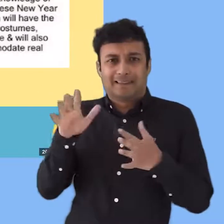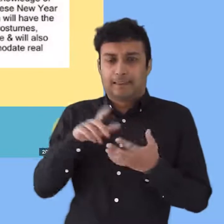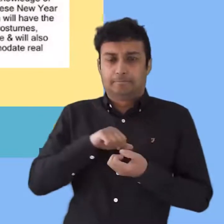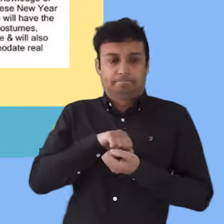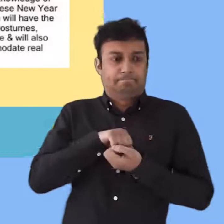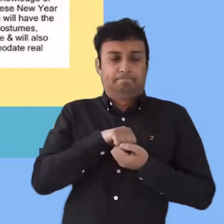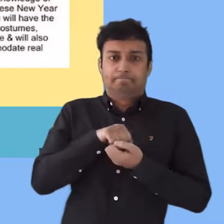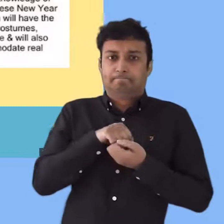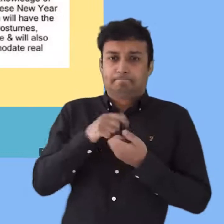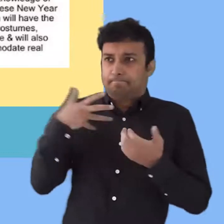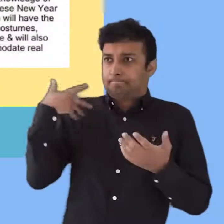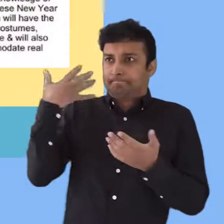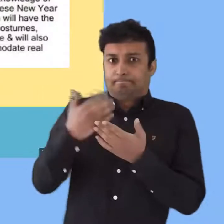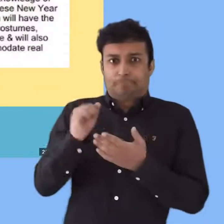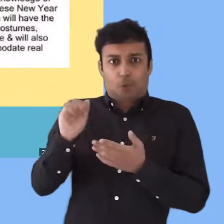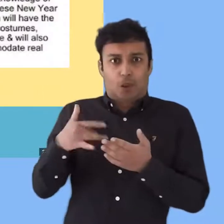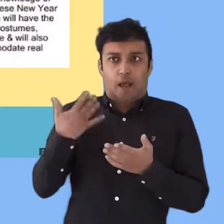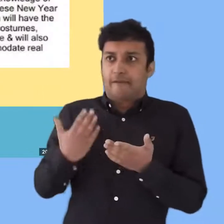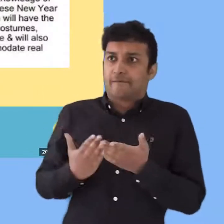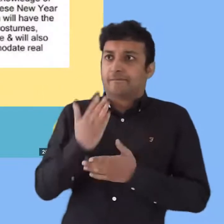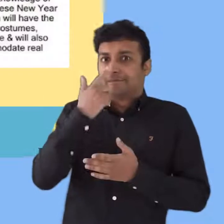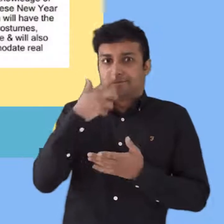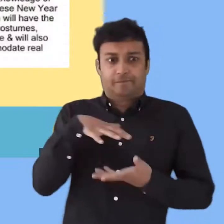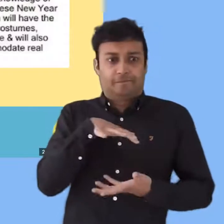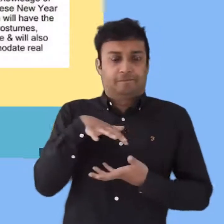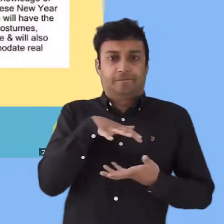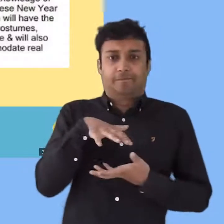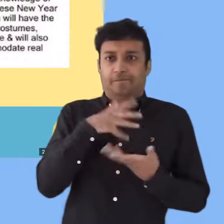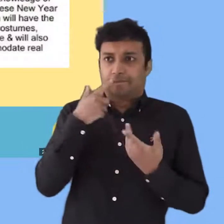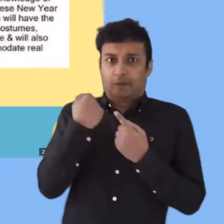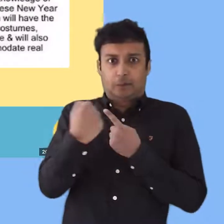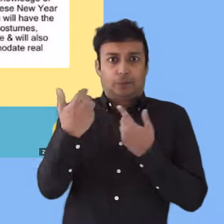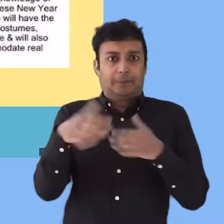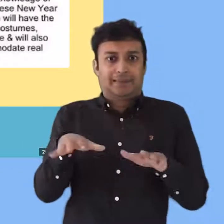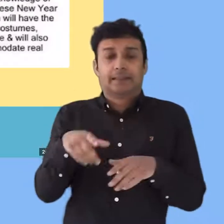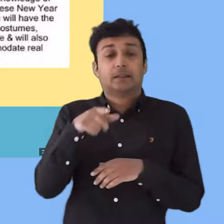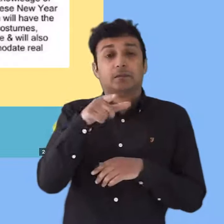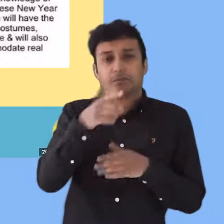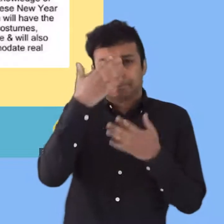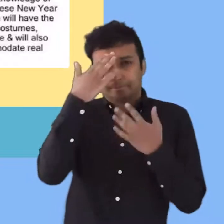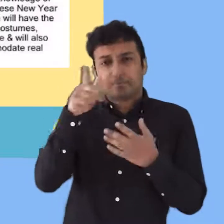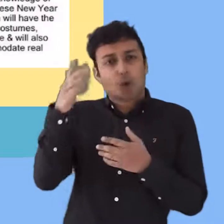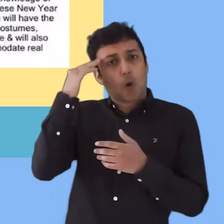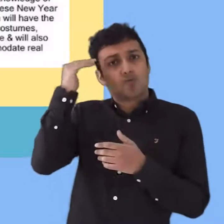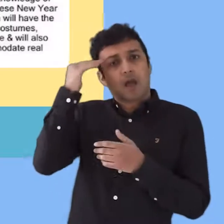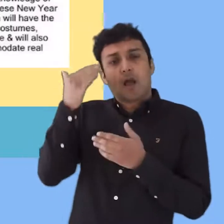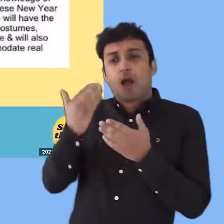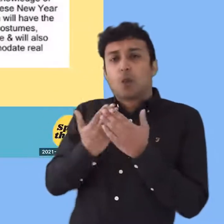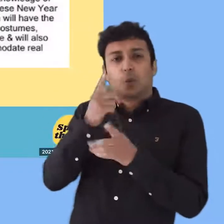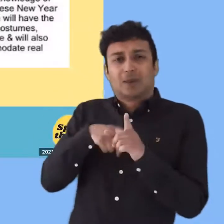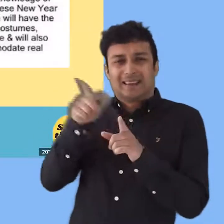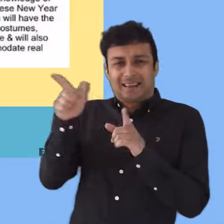many years. It's had this impact. So if you don't know Korean New Year or Seollal, I'm sorry if I'm pronouncing it